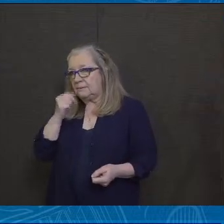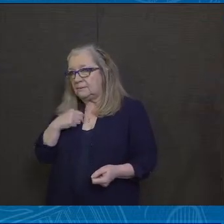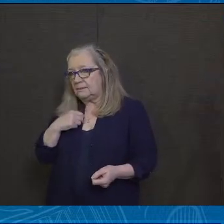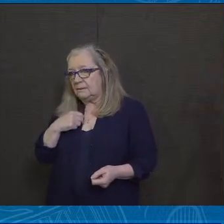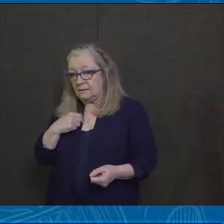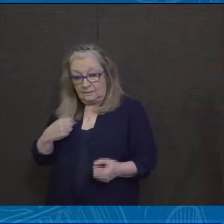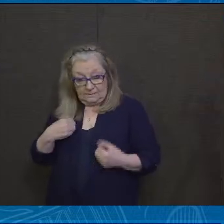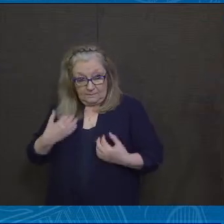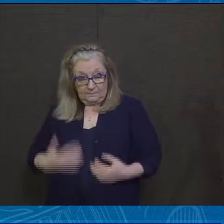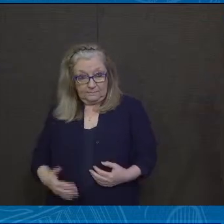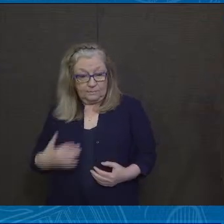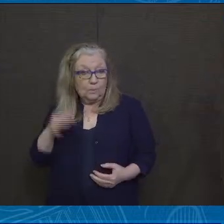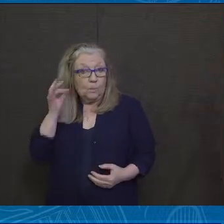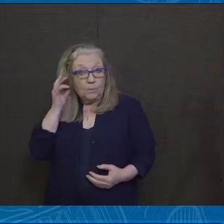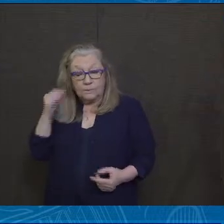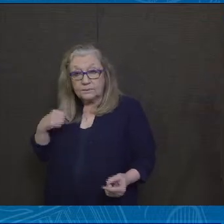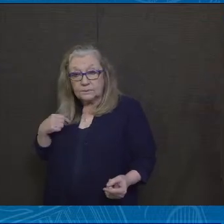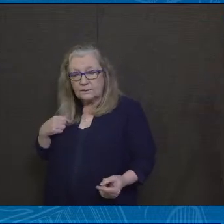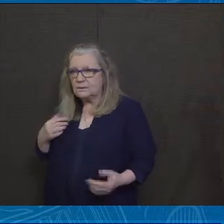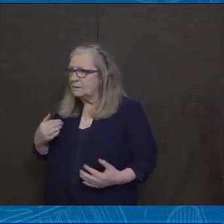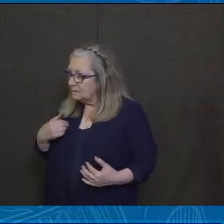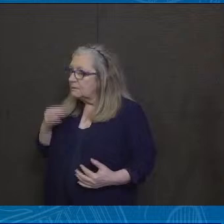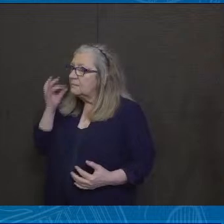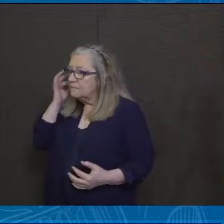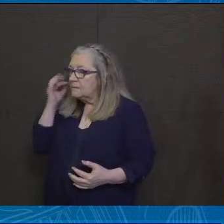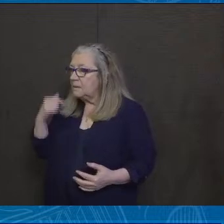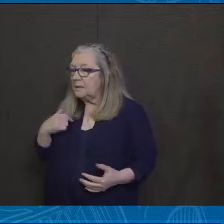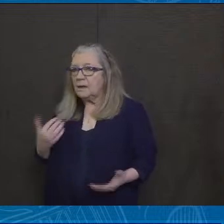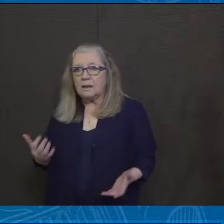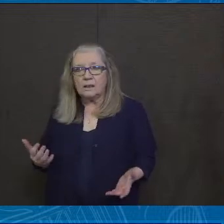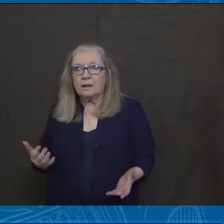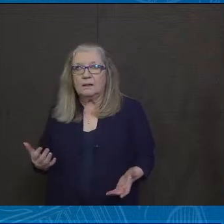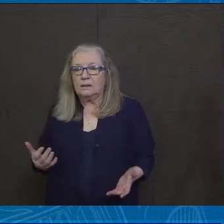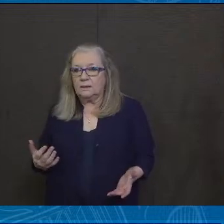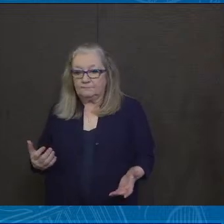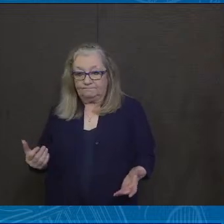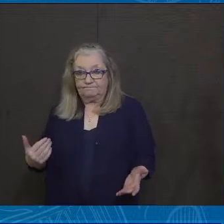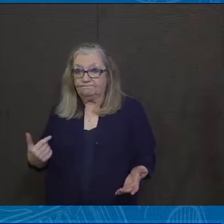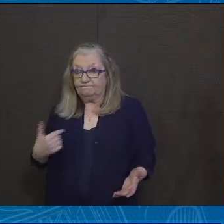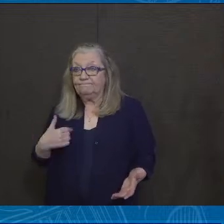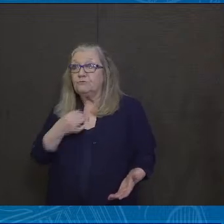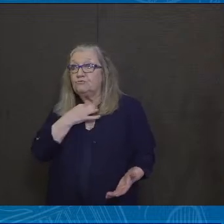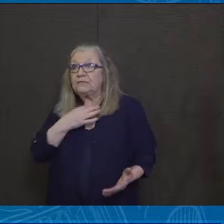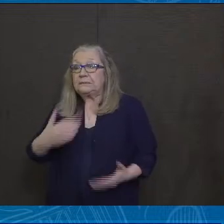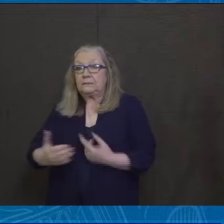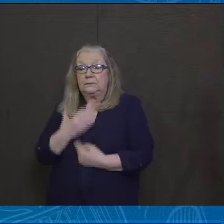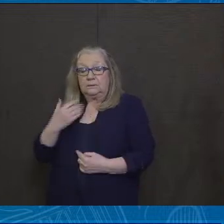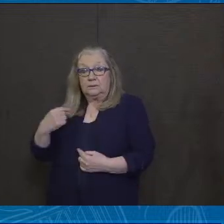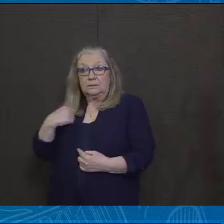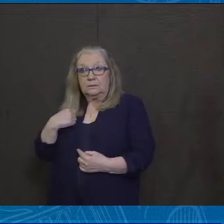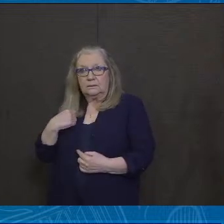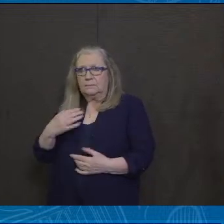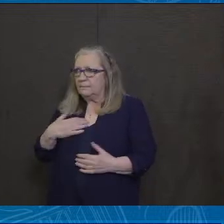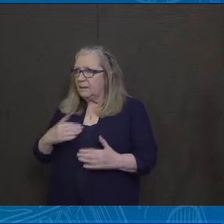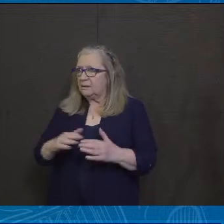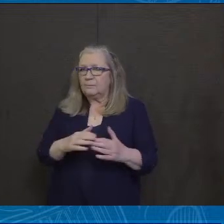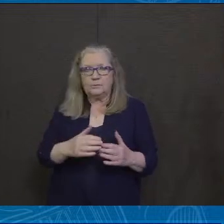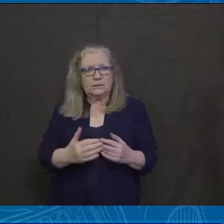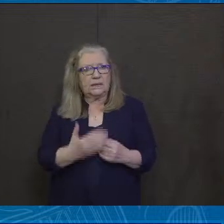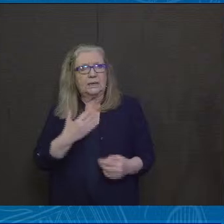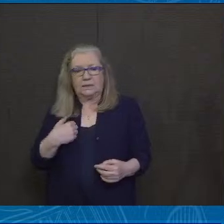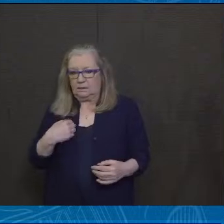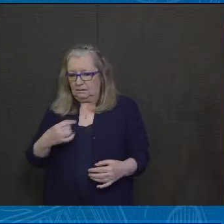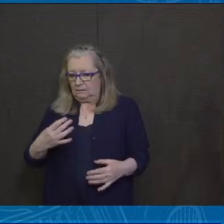my gender, as a female, is already a risk and a barrier to my growth in my community.